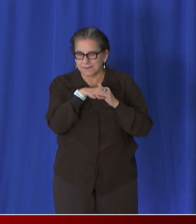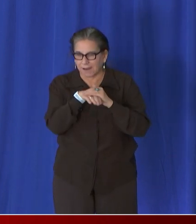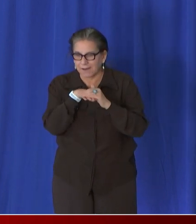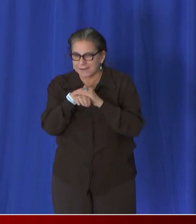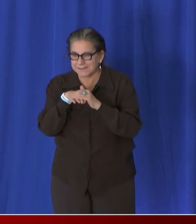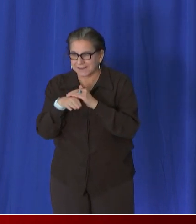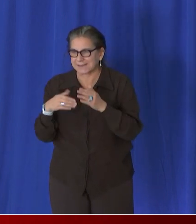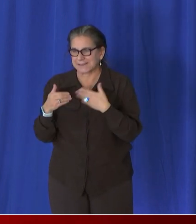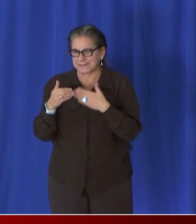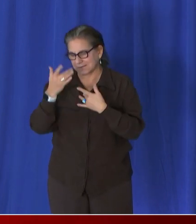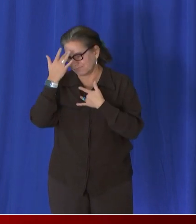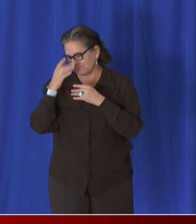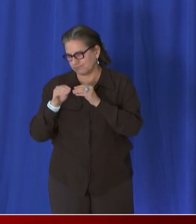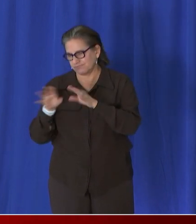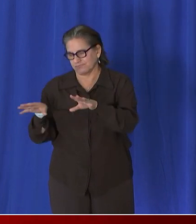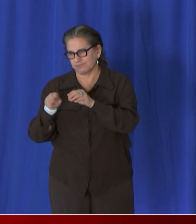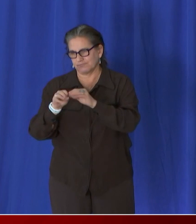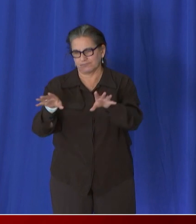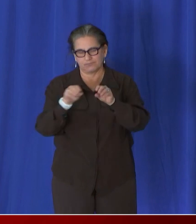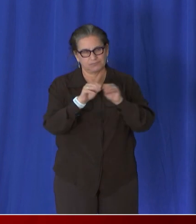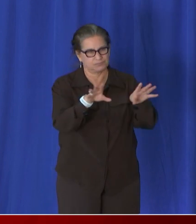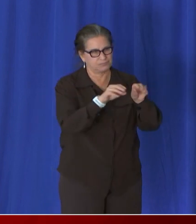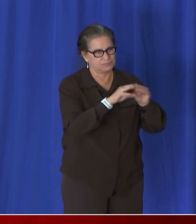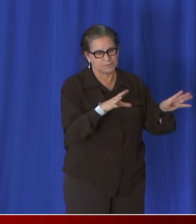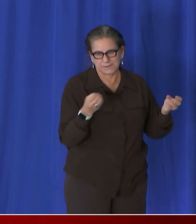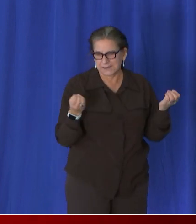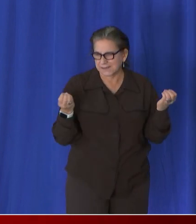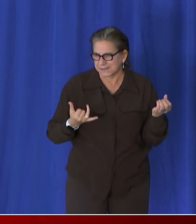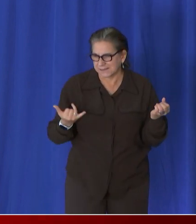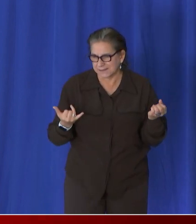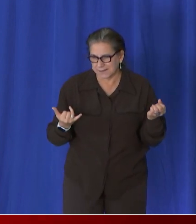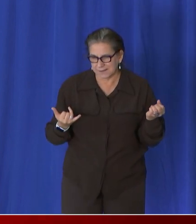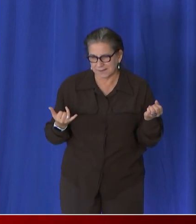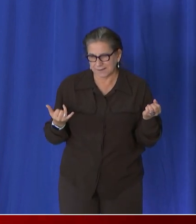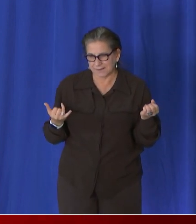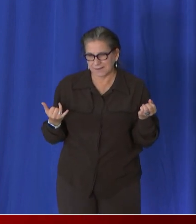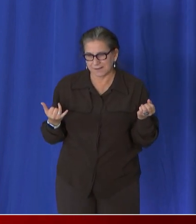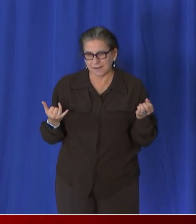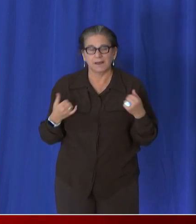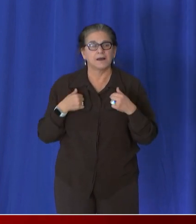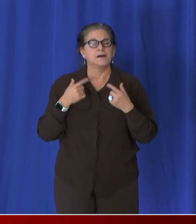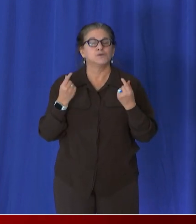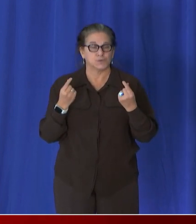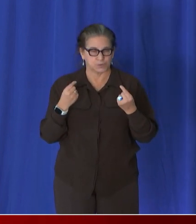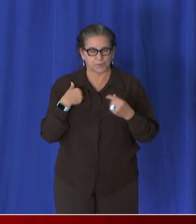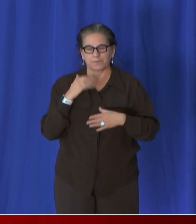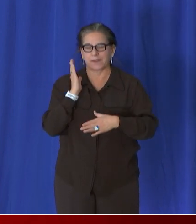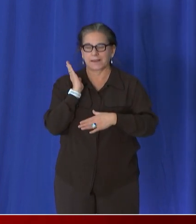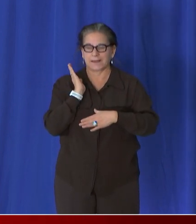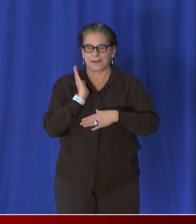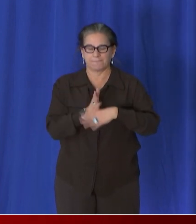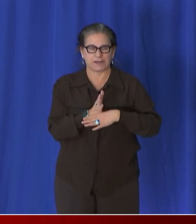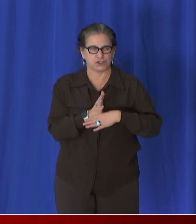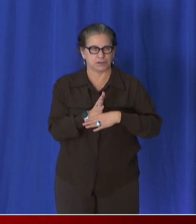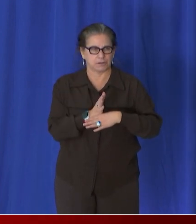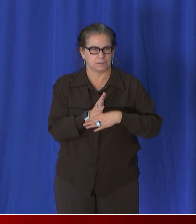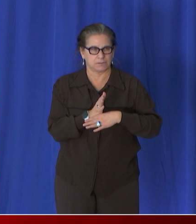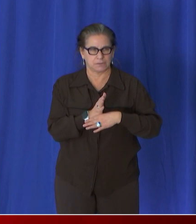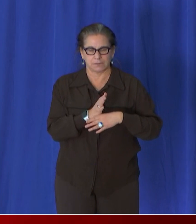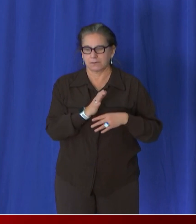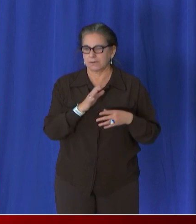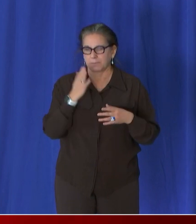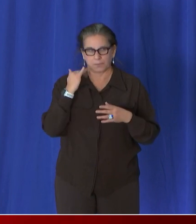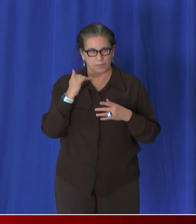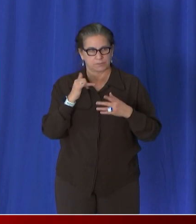And so even with everything that we do, we can see more cases. But the fact that we can report the level of case rise that